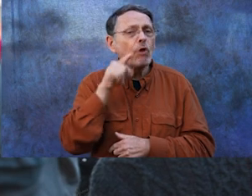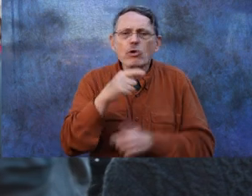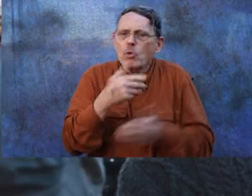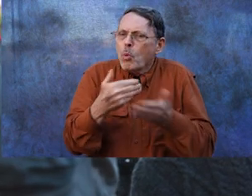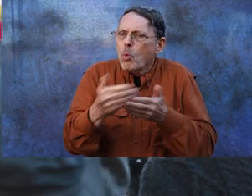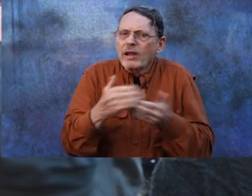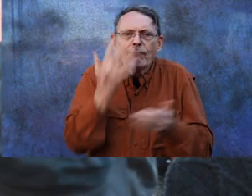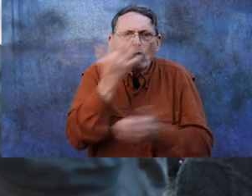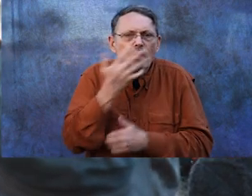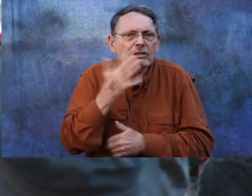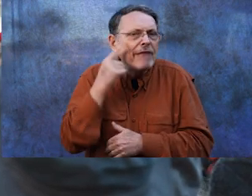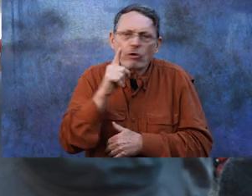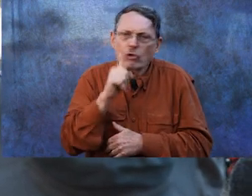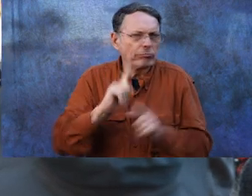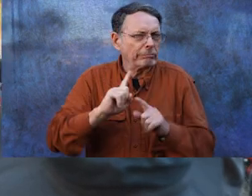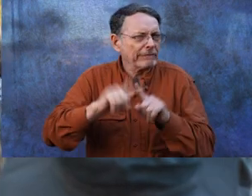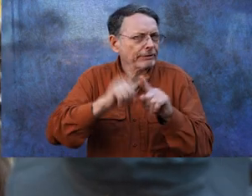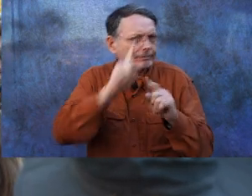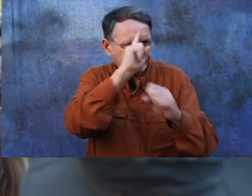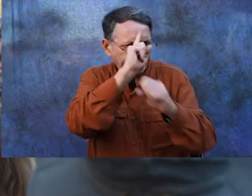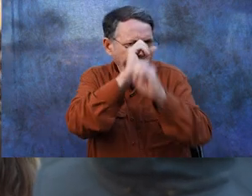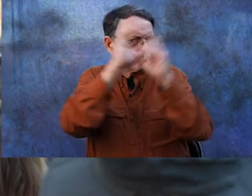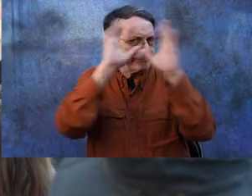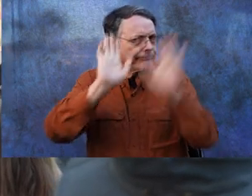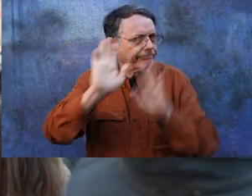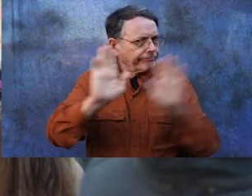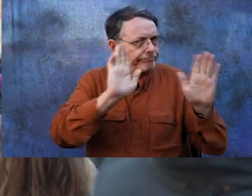you, however it appears to you.